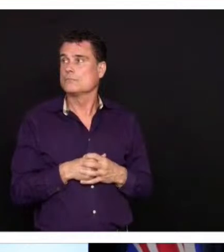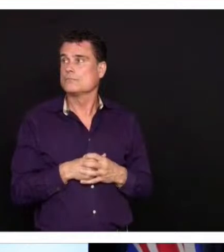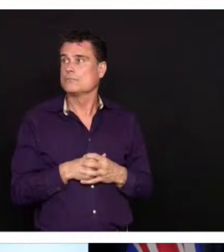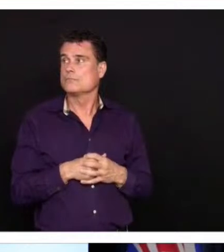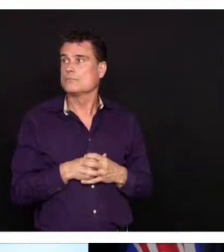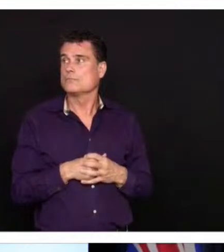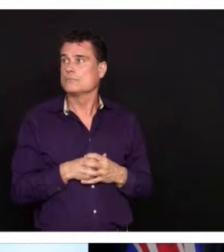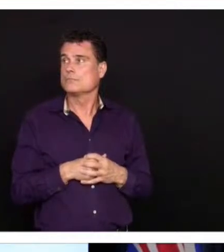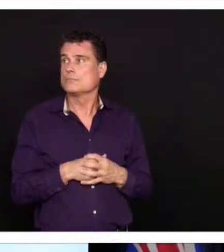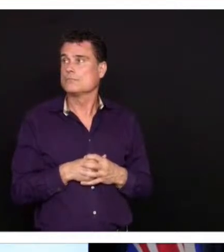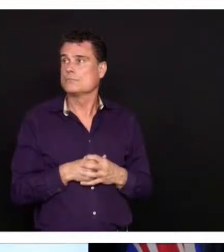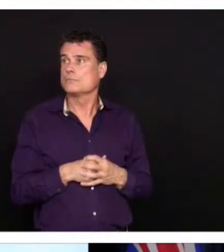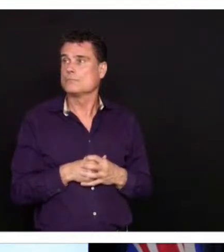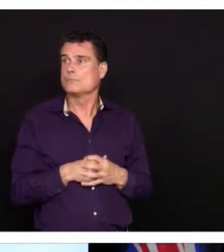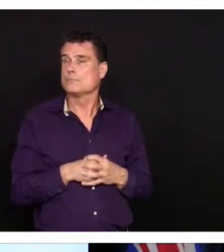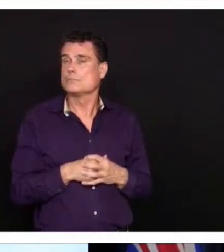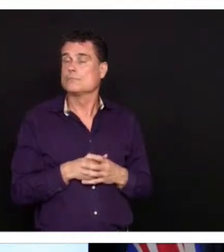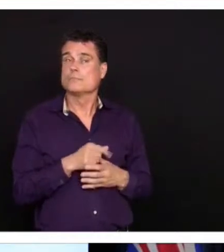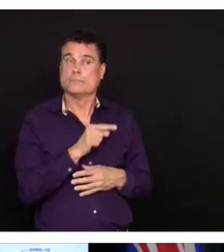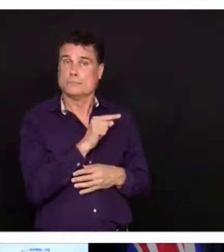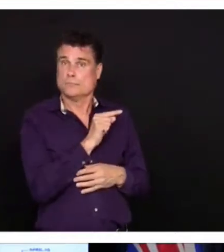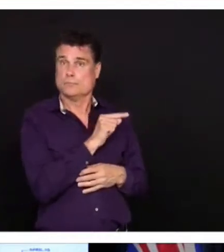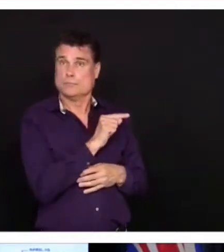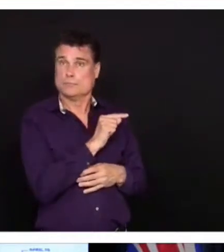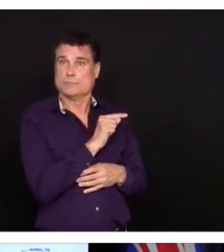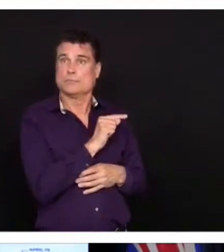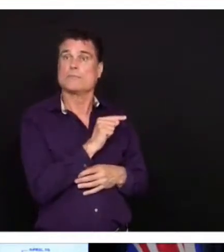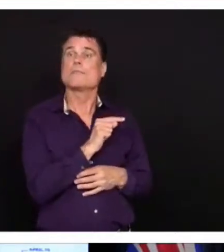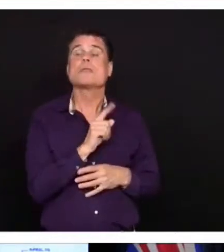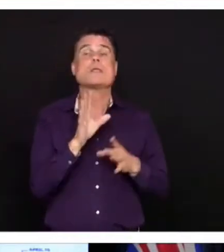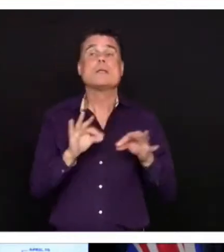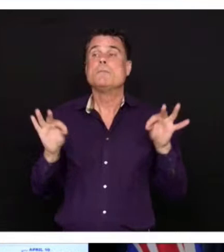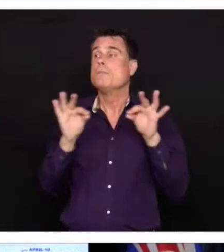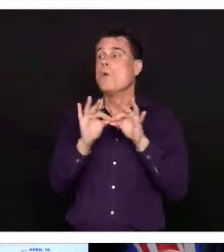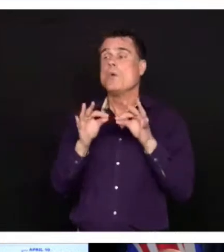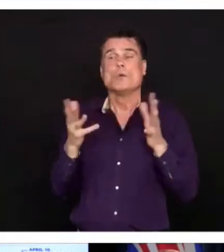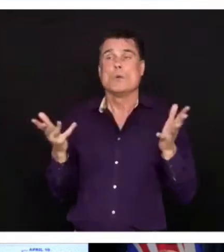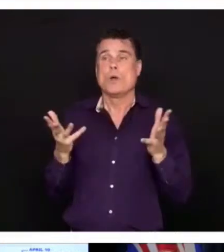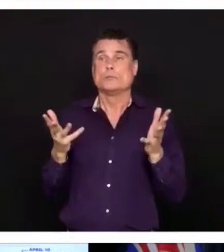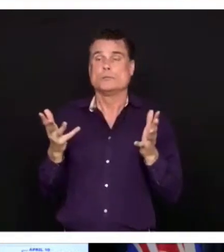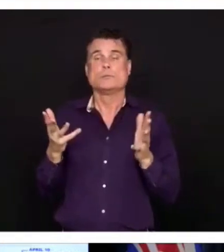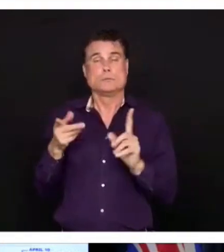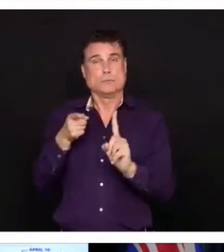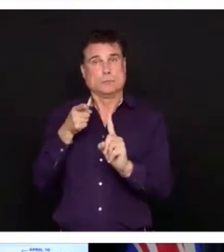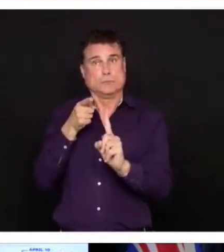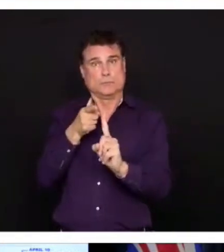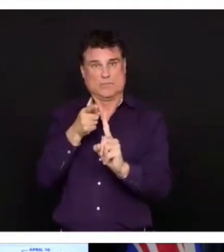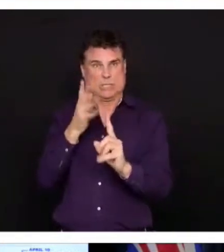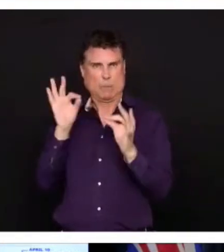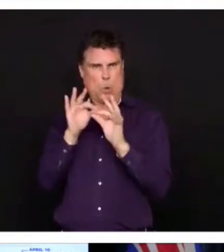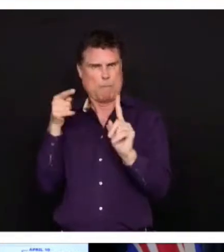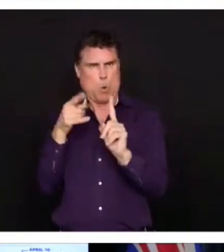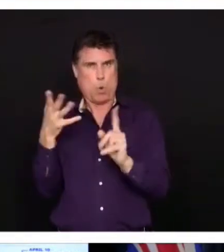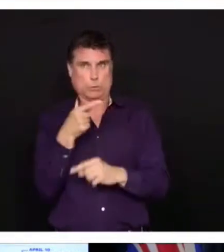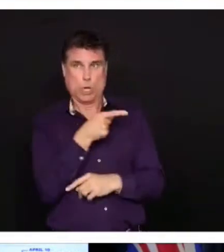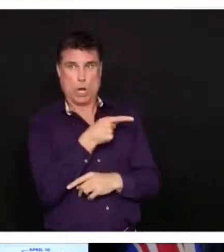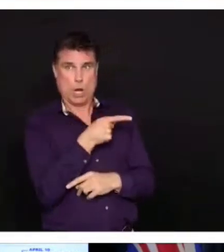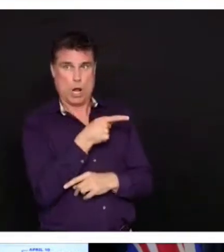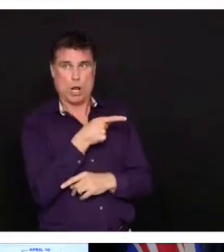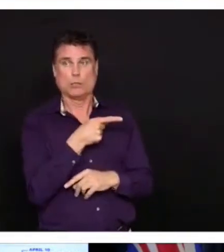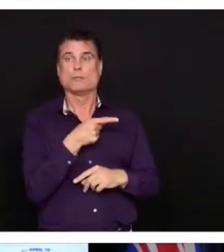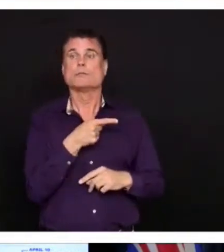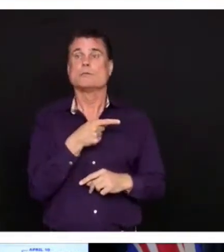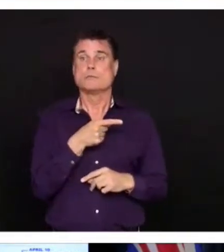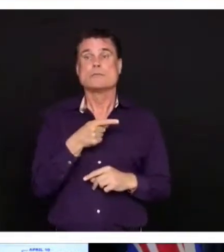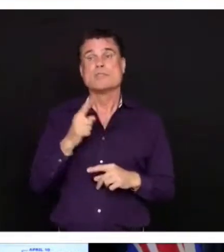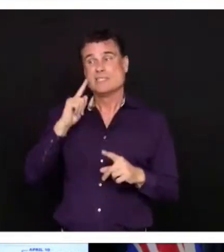to. Now's our thinking about where do we go from here. This again is the timeline that I presented earlier. It has